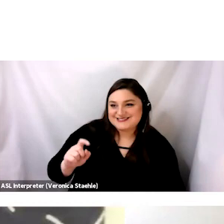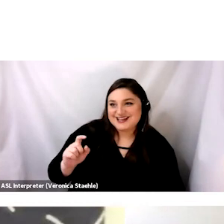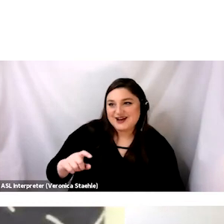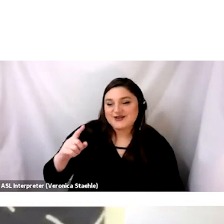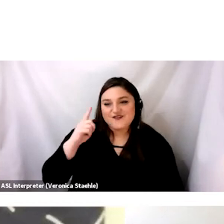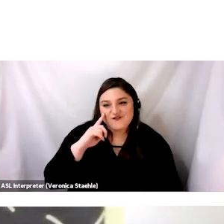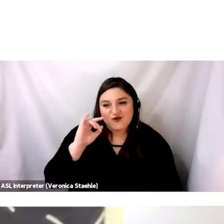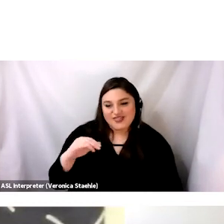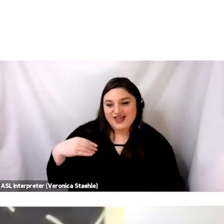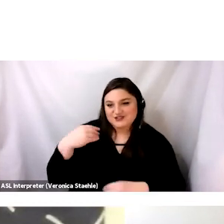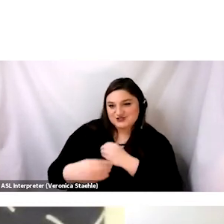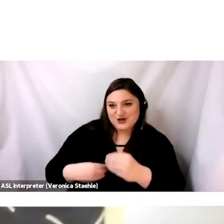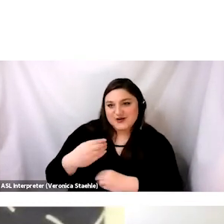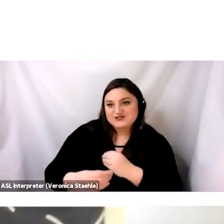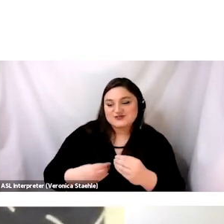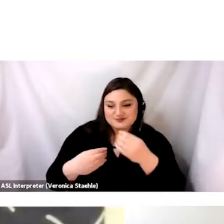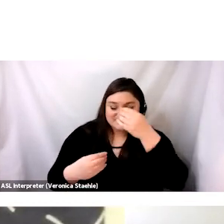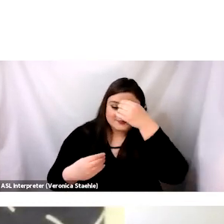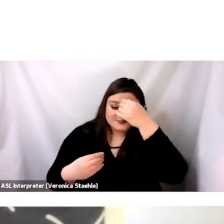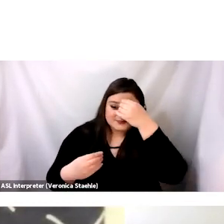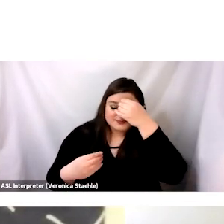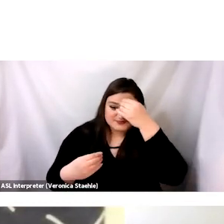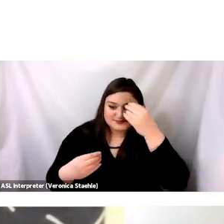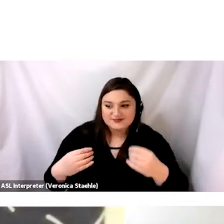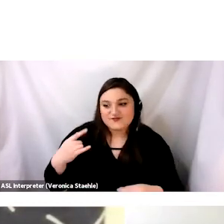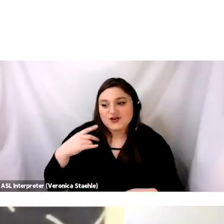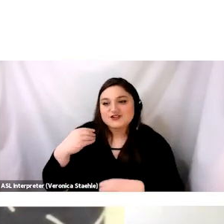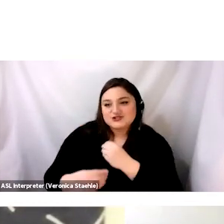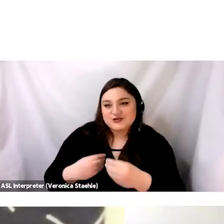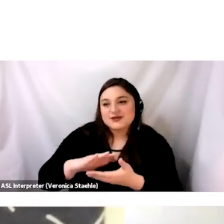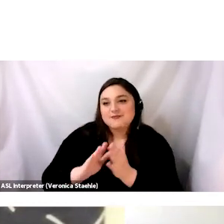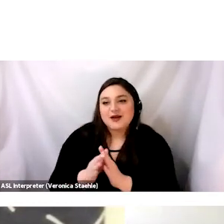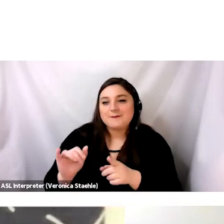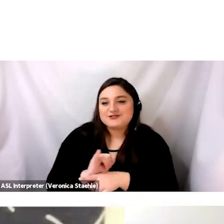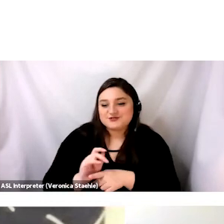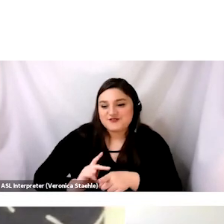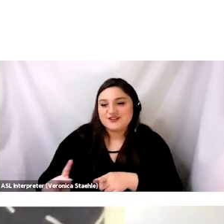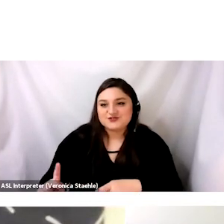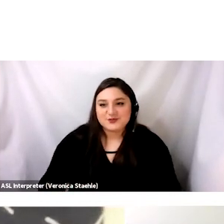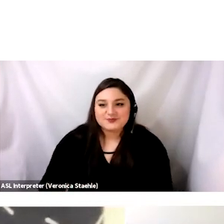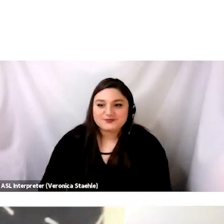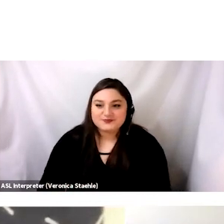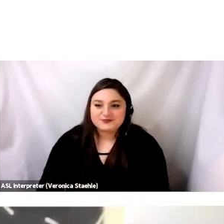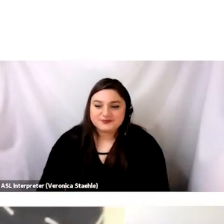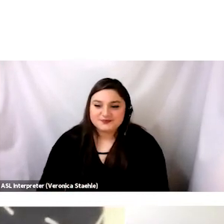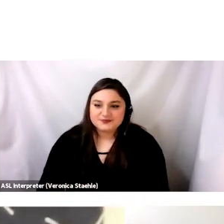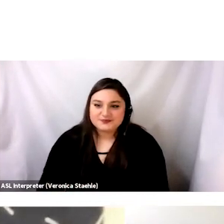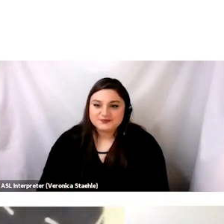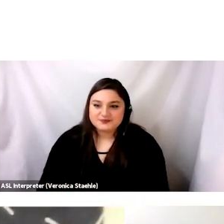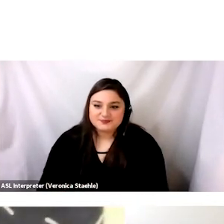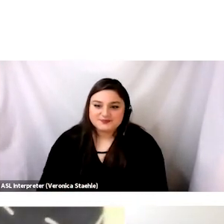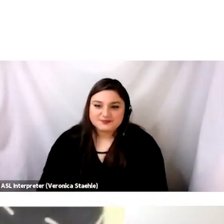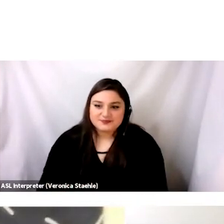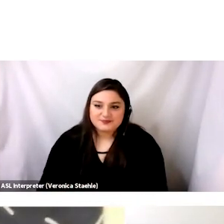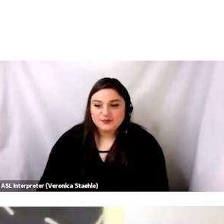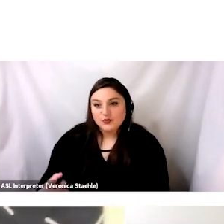the generations that are coming into industry professionals. And we're all socialized and